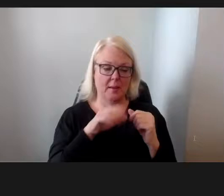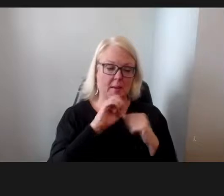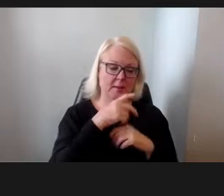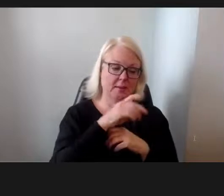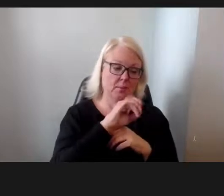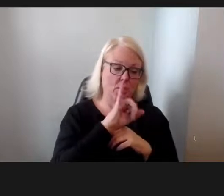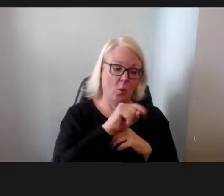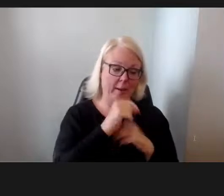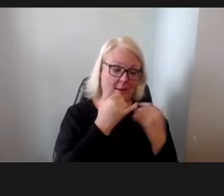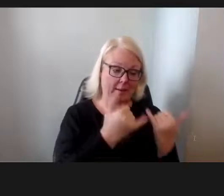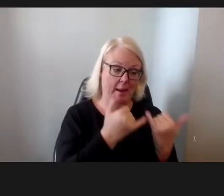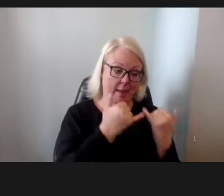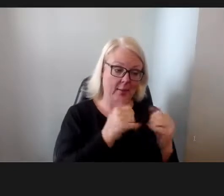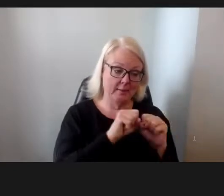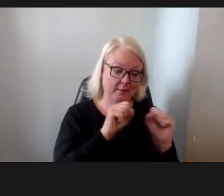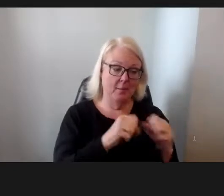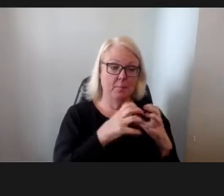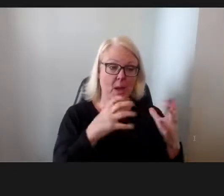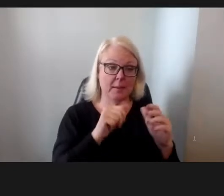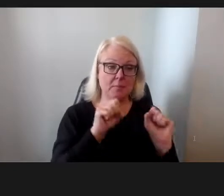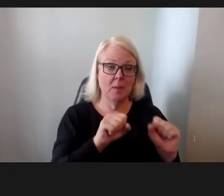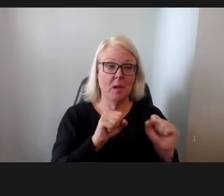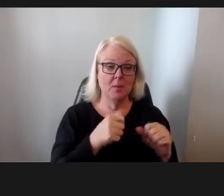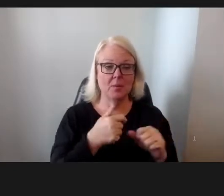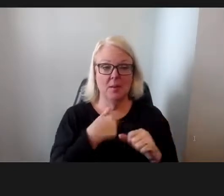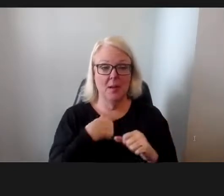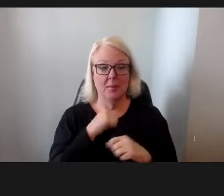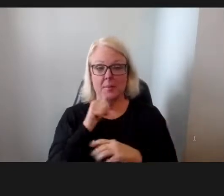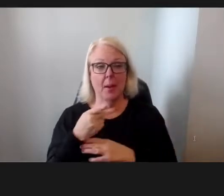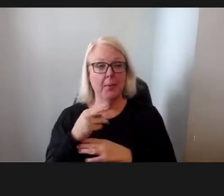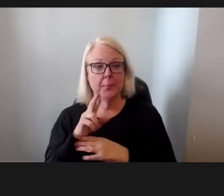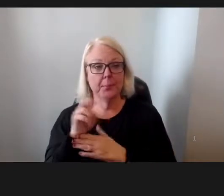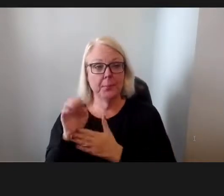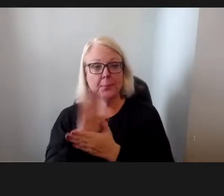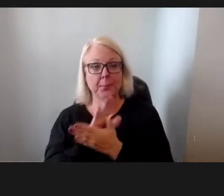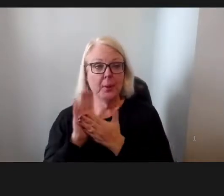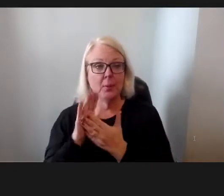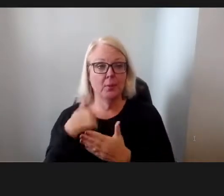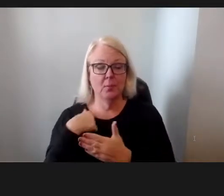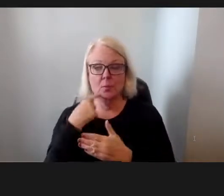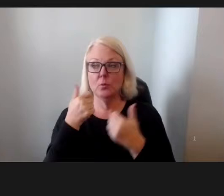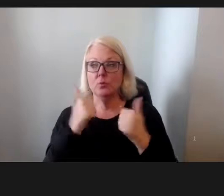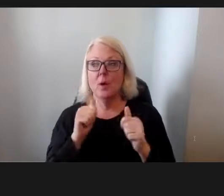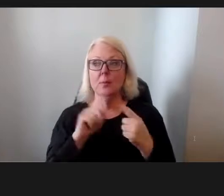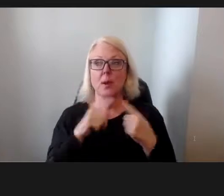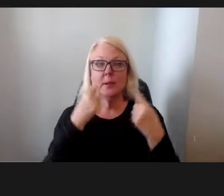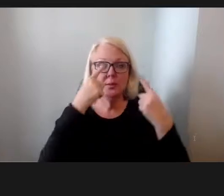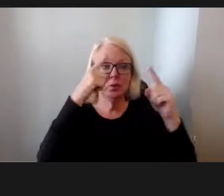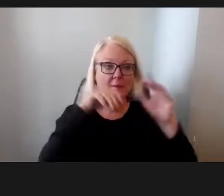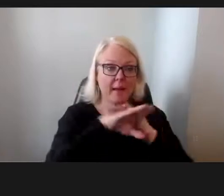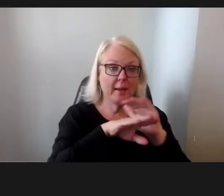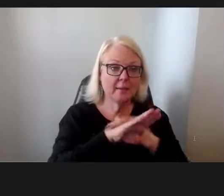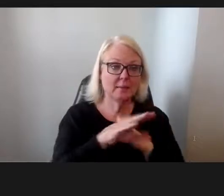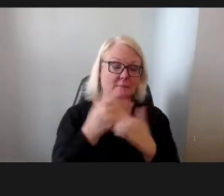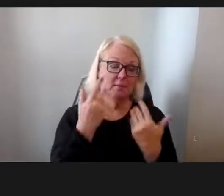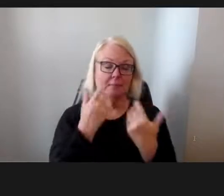possible. I am not in the least pure when it comes to attempting to achieve access